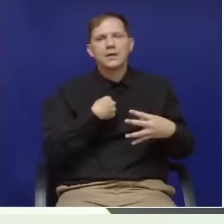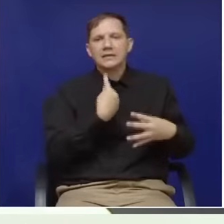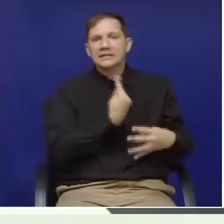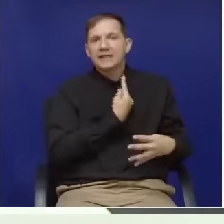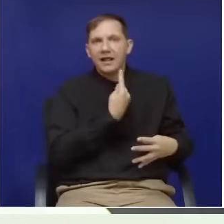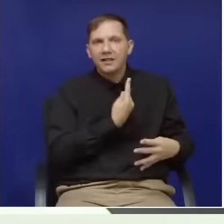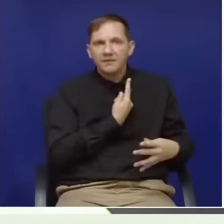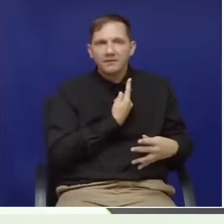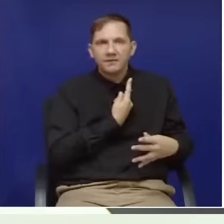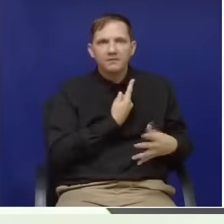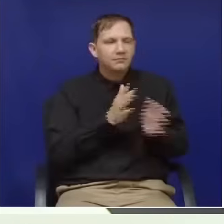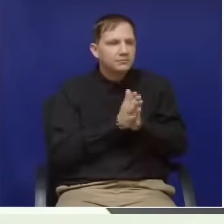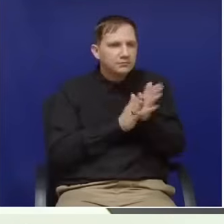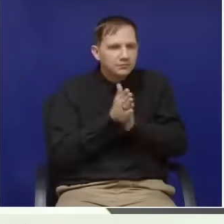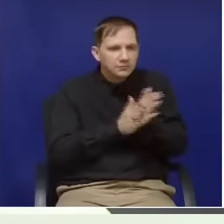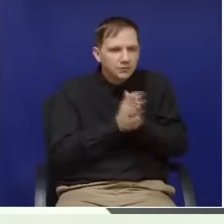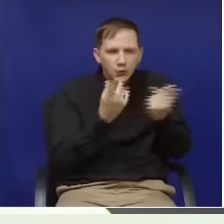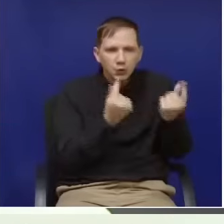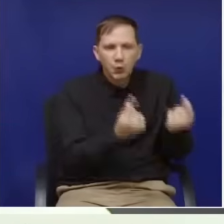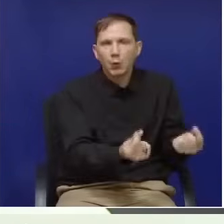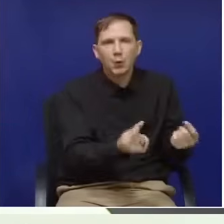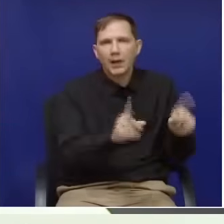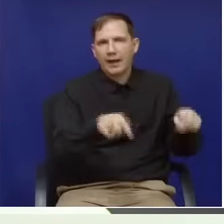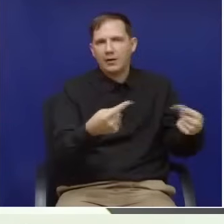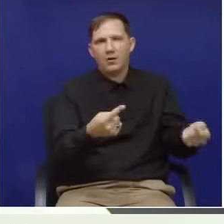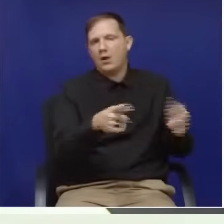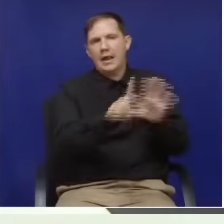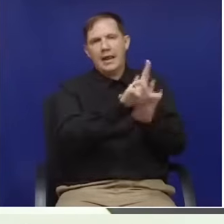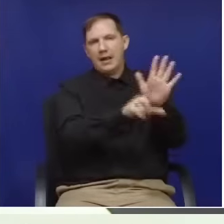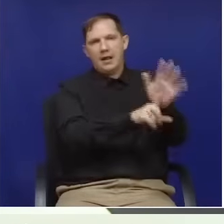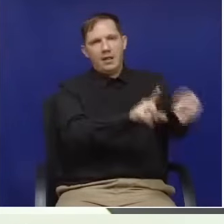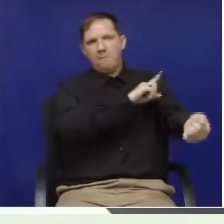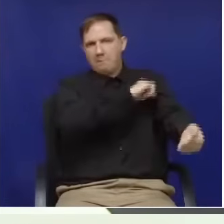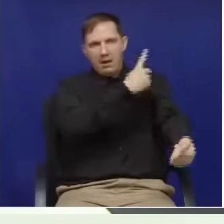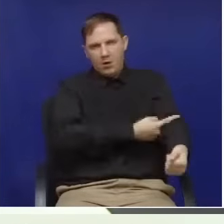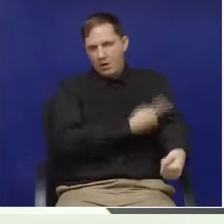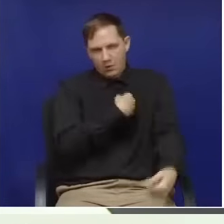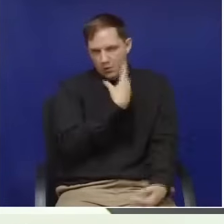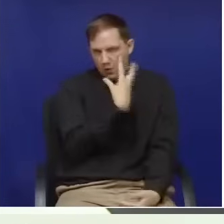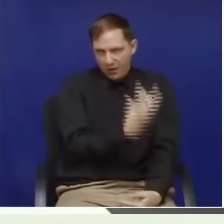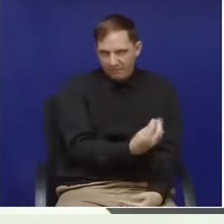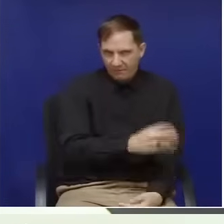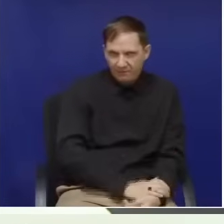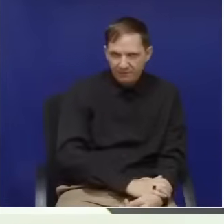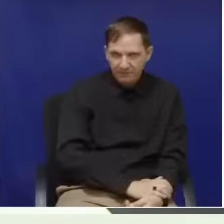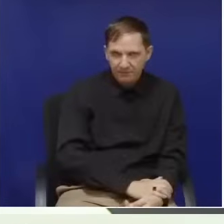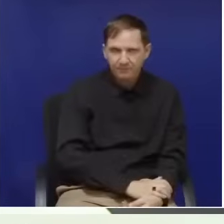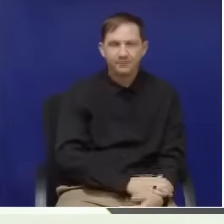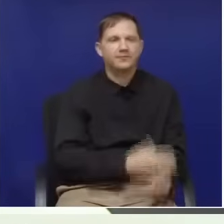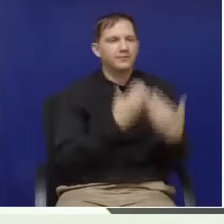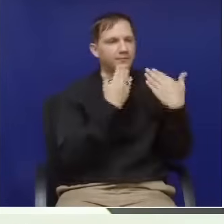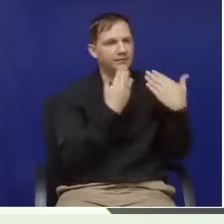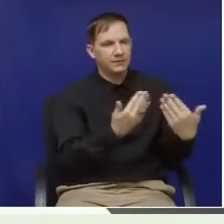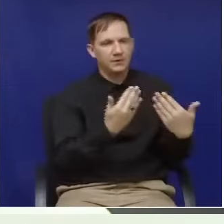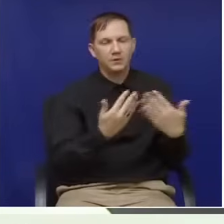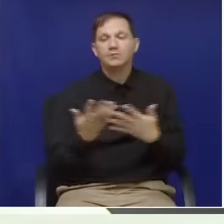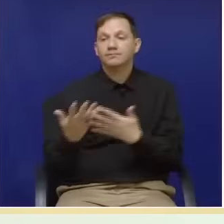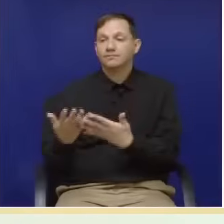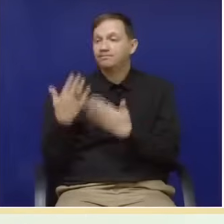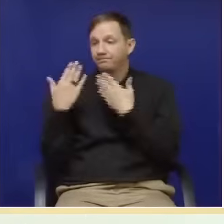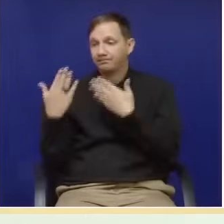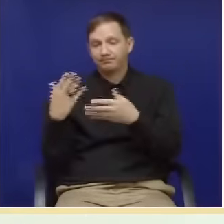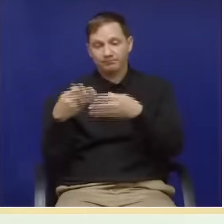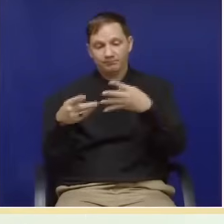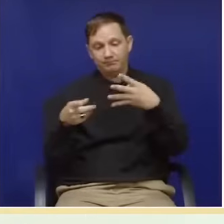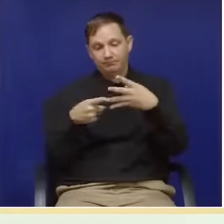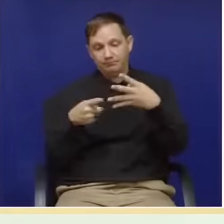be happy to do if we had legal mandate to do something. Thank you. Thank you. The third supplementary question will be